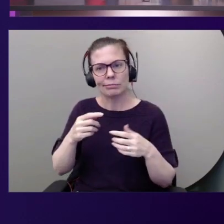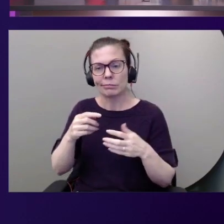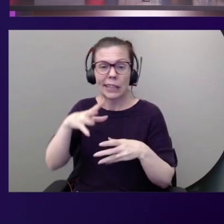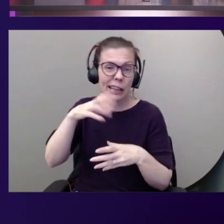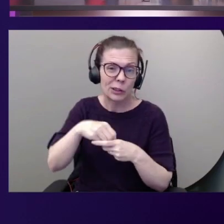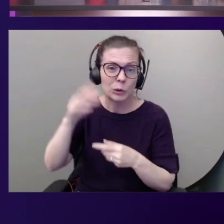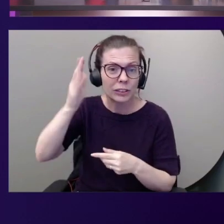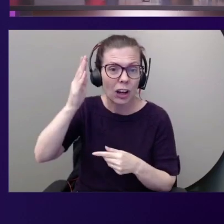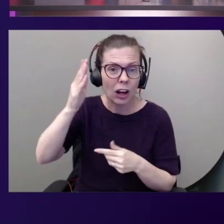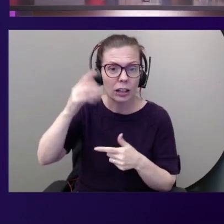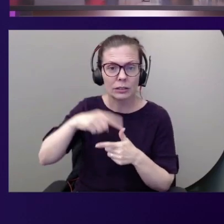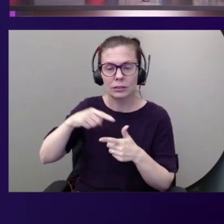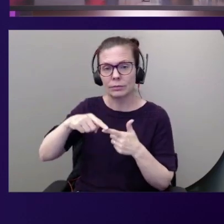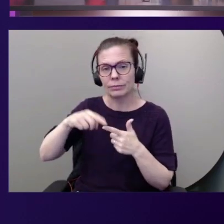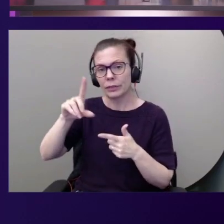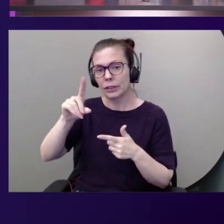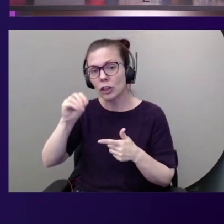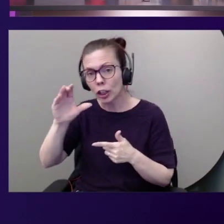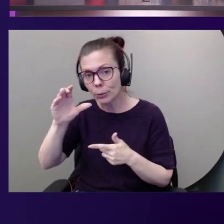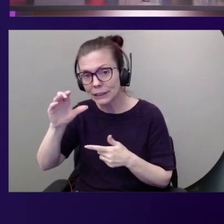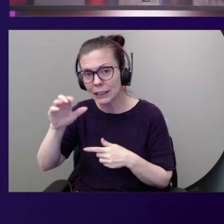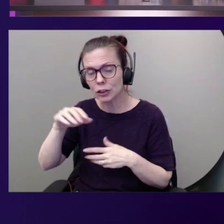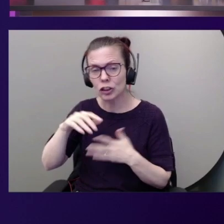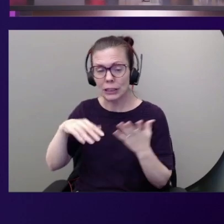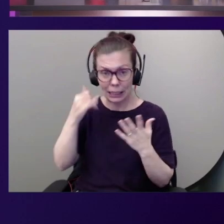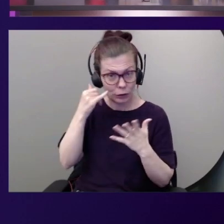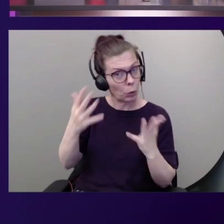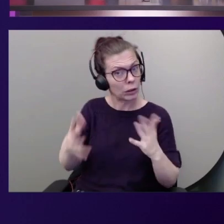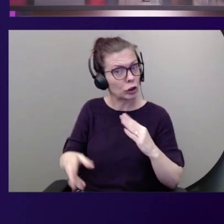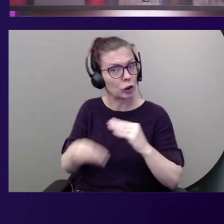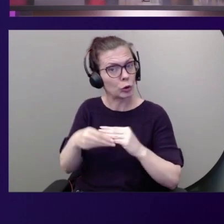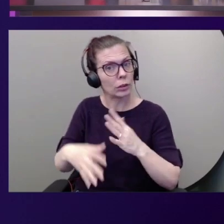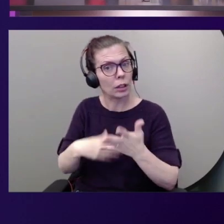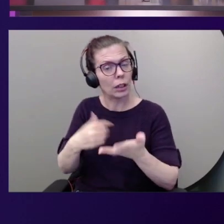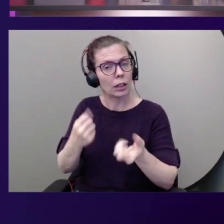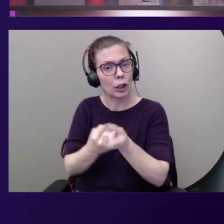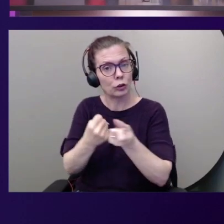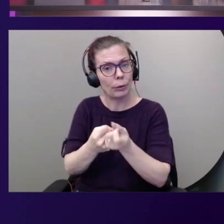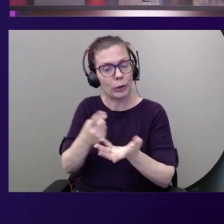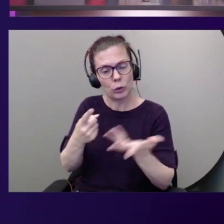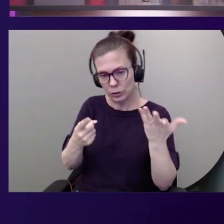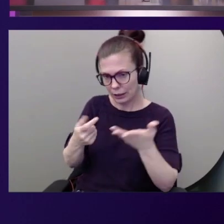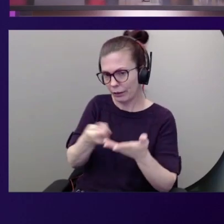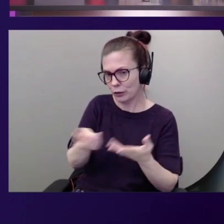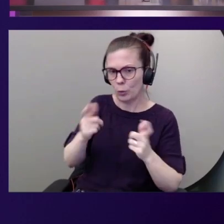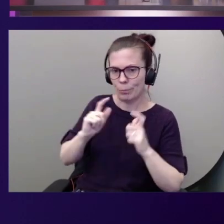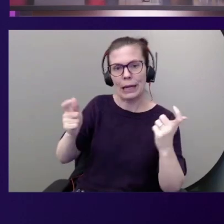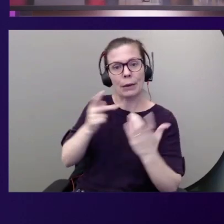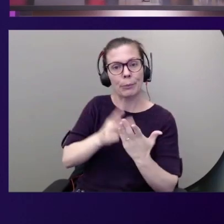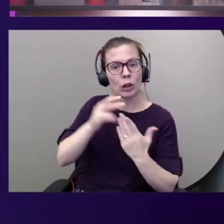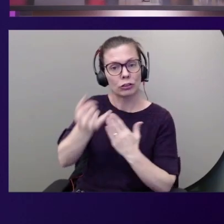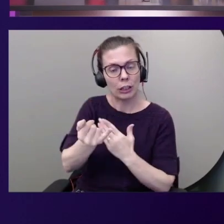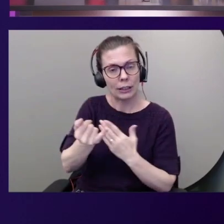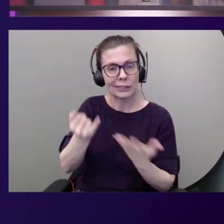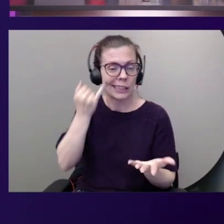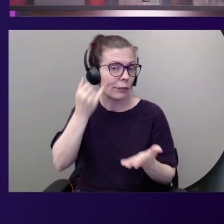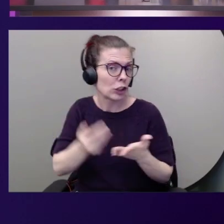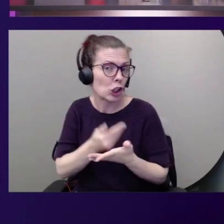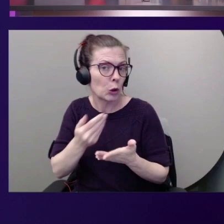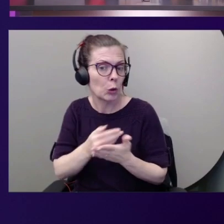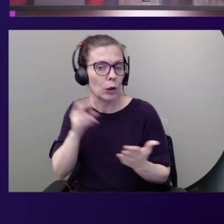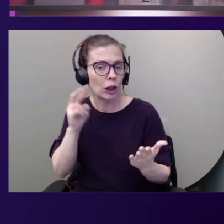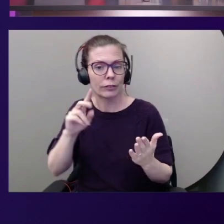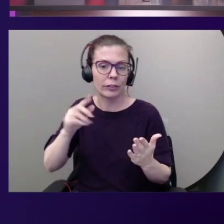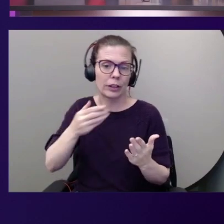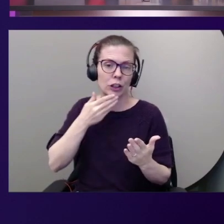bunch of documentation. If you would like to contribute to us, here are a few of our major projects. If you're new, look for Good First Issue and